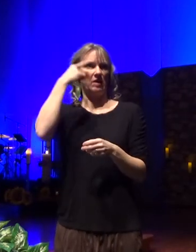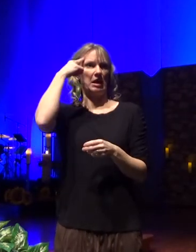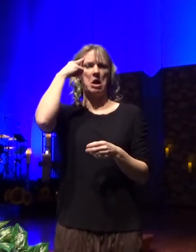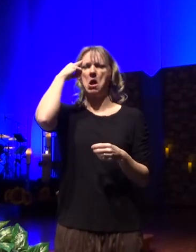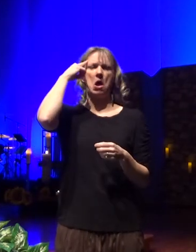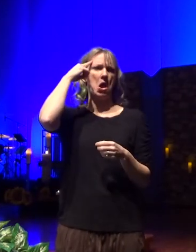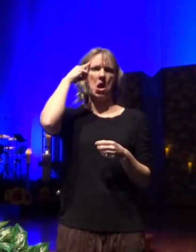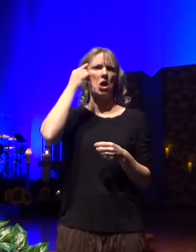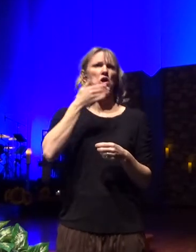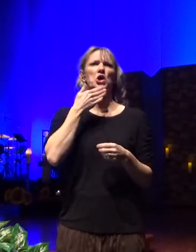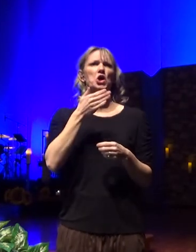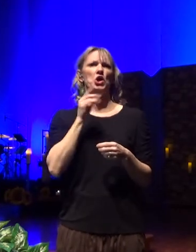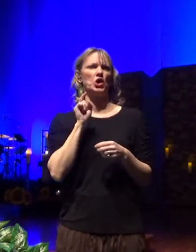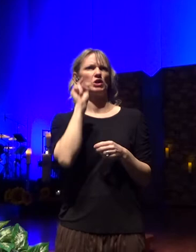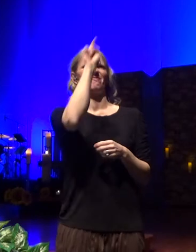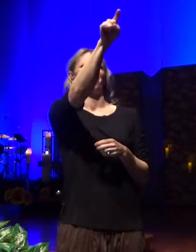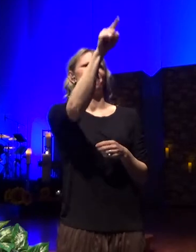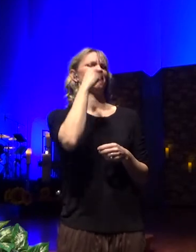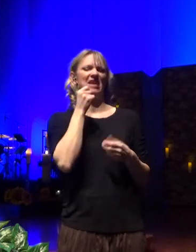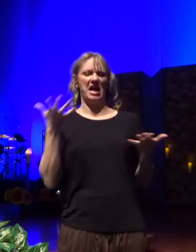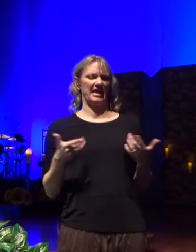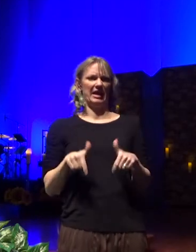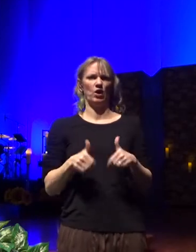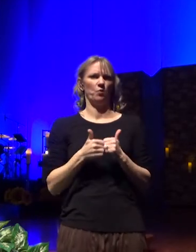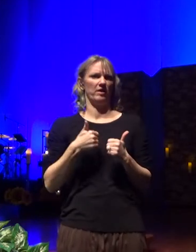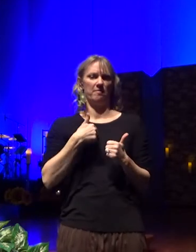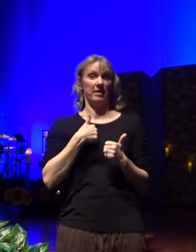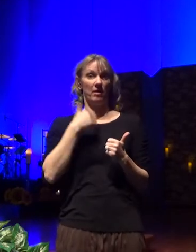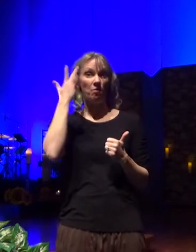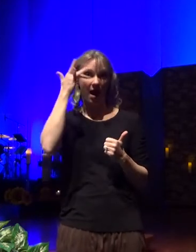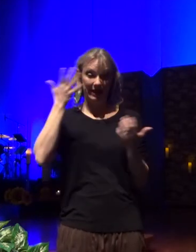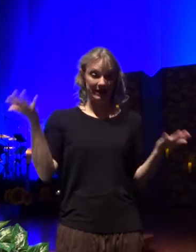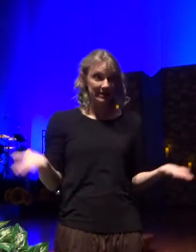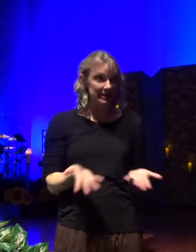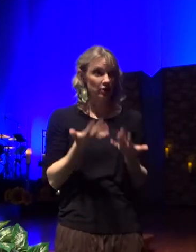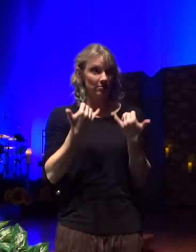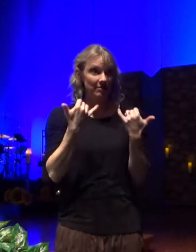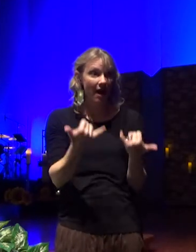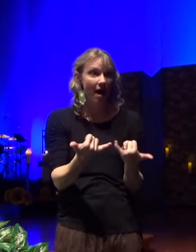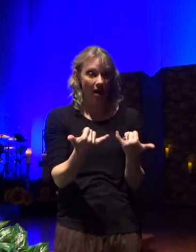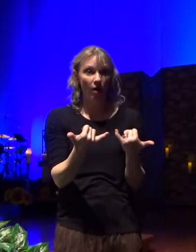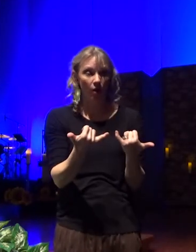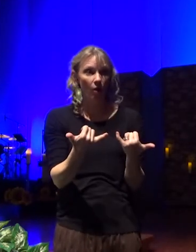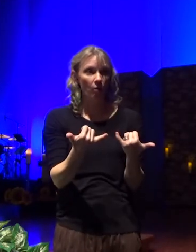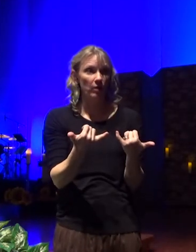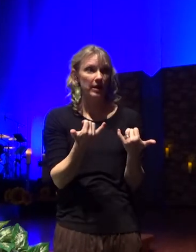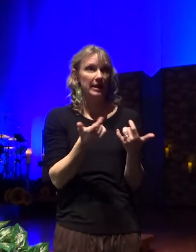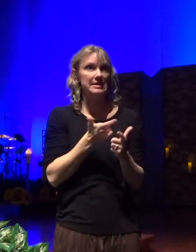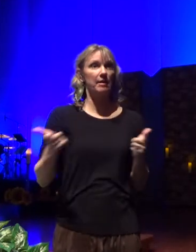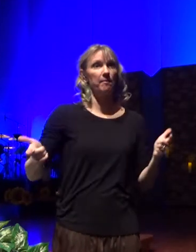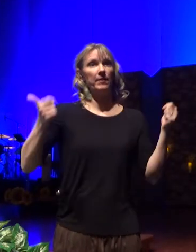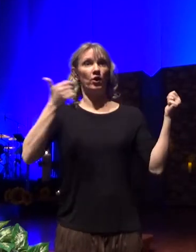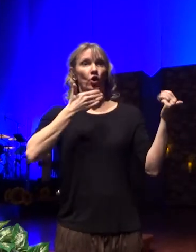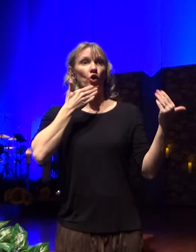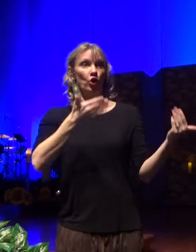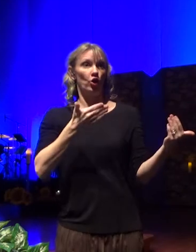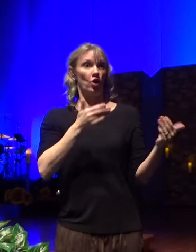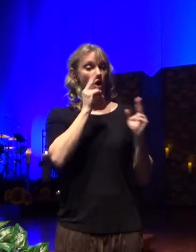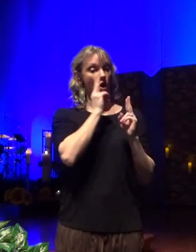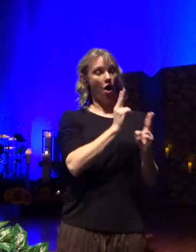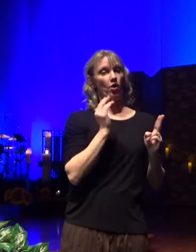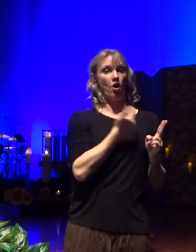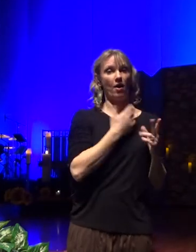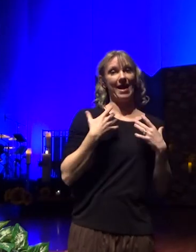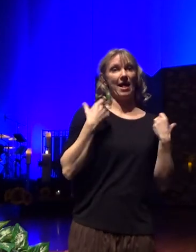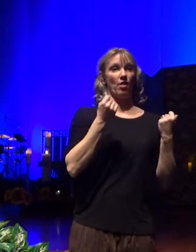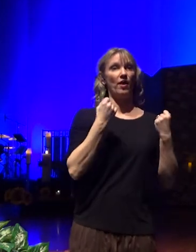cause us to think that good is somewhere where we're not. Because it's right here and it's right now, and it's this greater good that, in